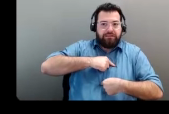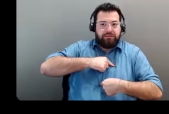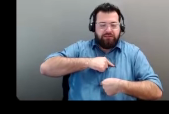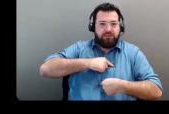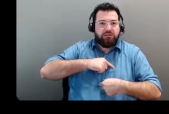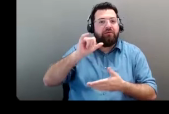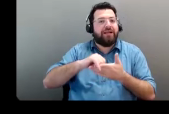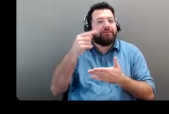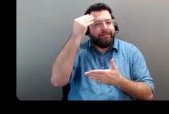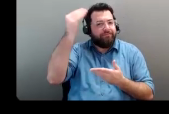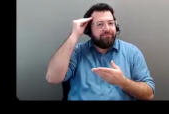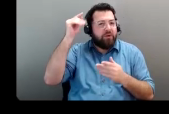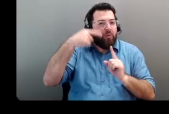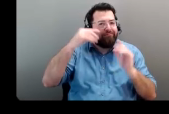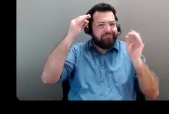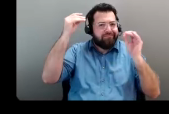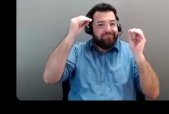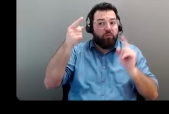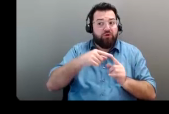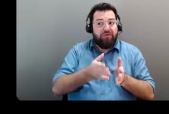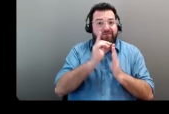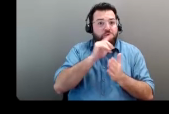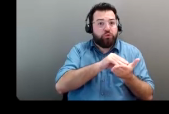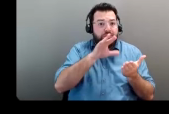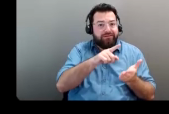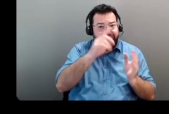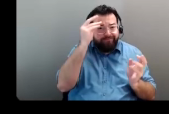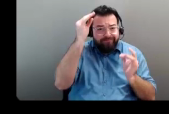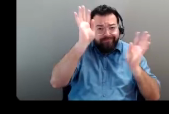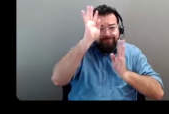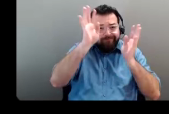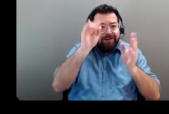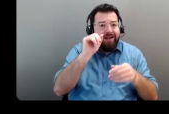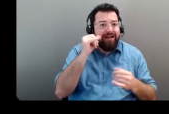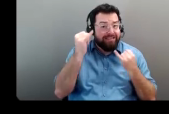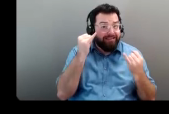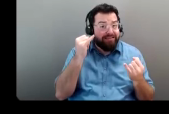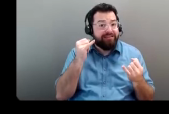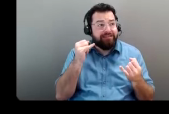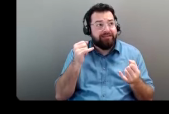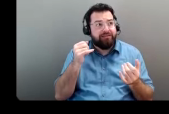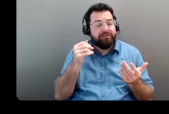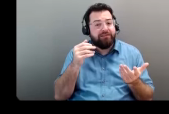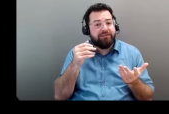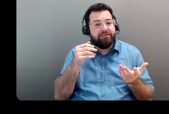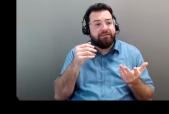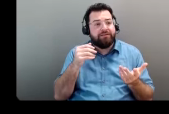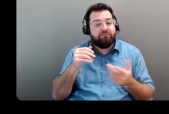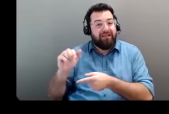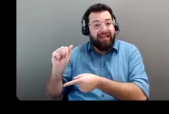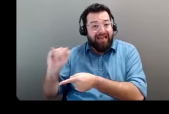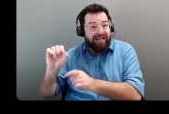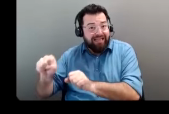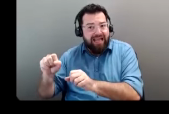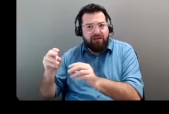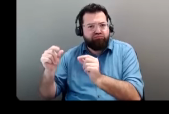when thinking about like, having students generate ideas, brainstorming and stuff like that. Like, yeah, you can like AI can rapidly give